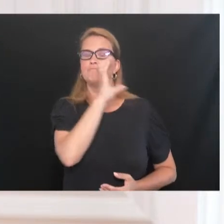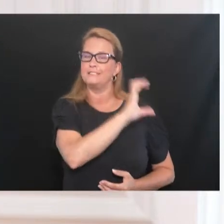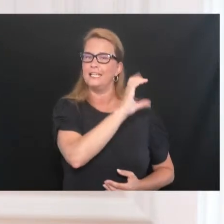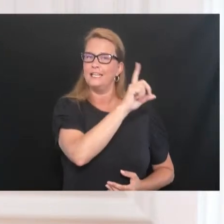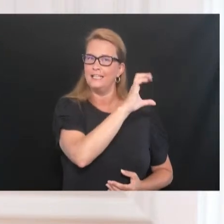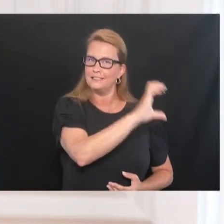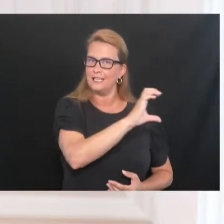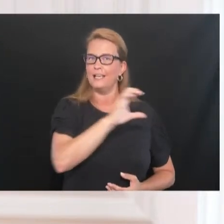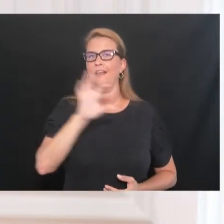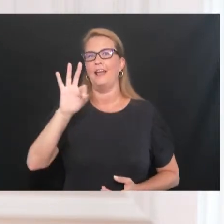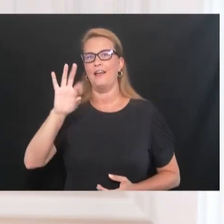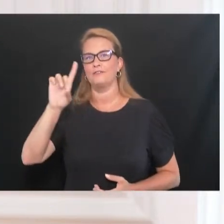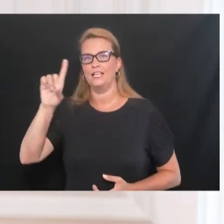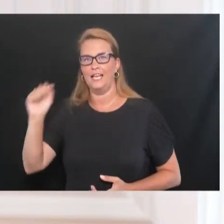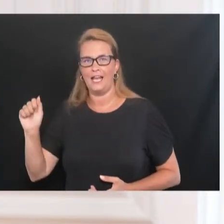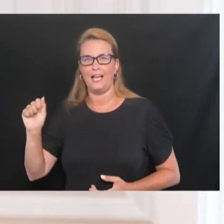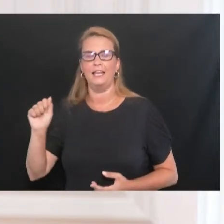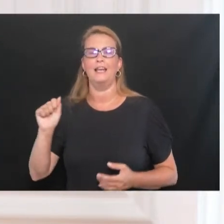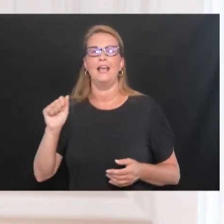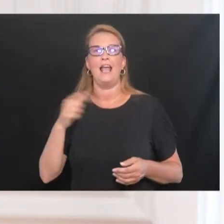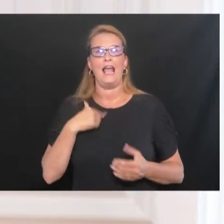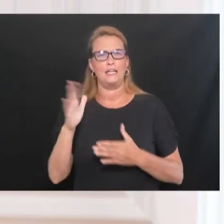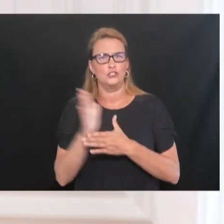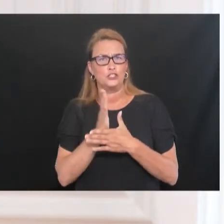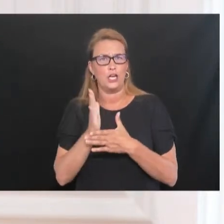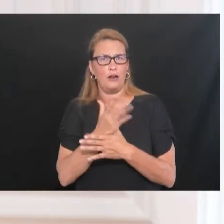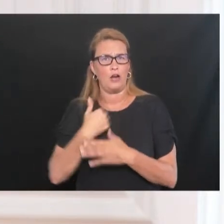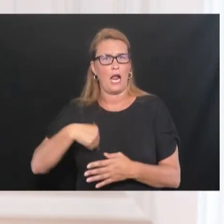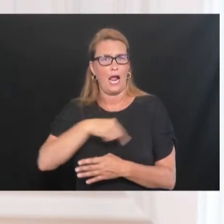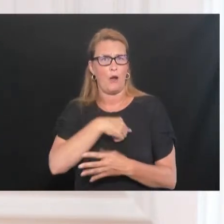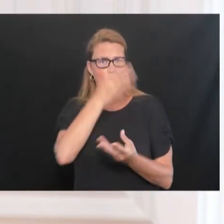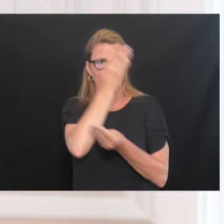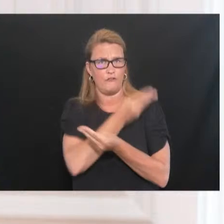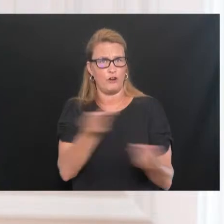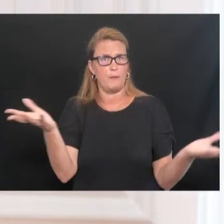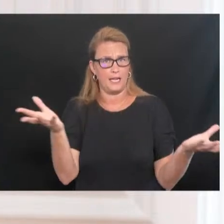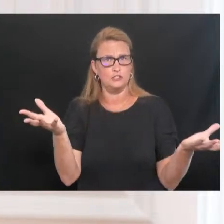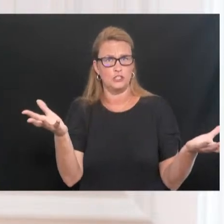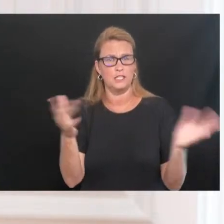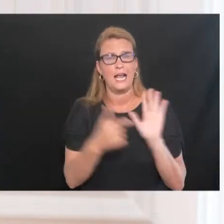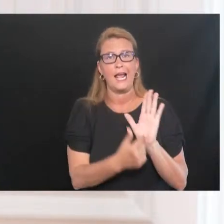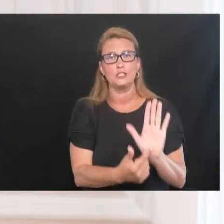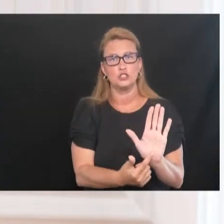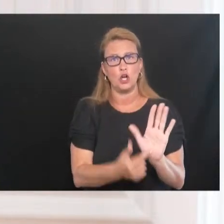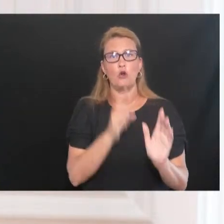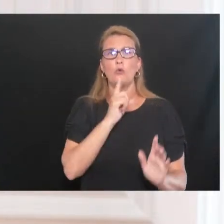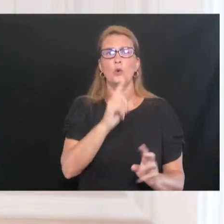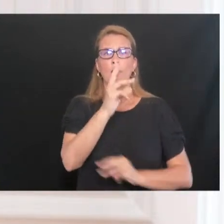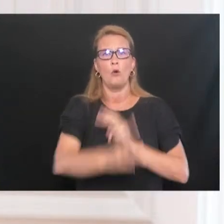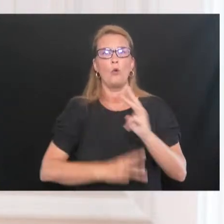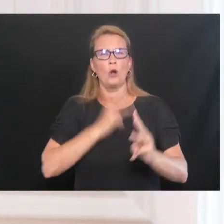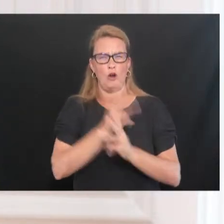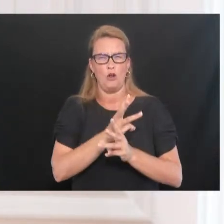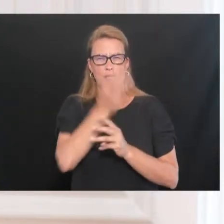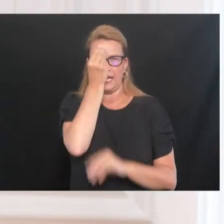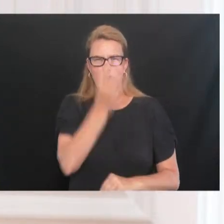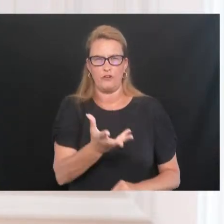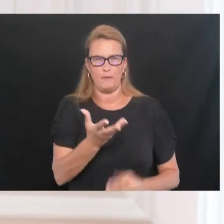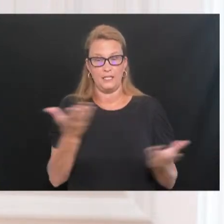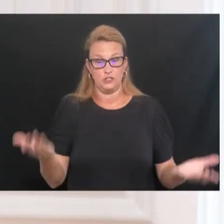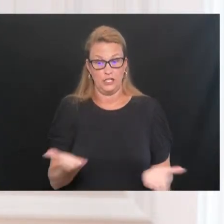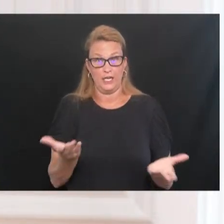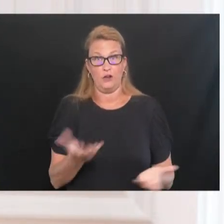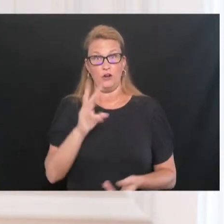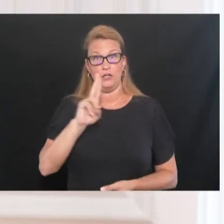with the vaccine manufacturers, with Pfizer in this setting, to be able to demonstrate real-world data in the U.S.